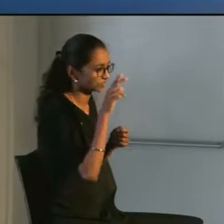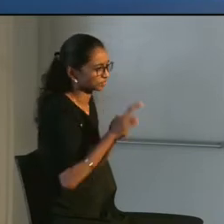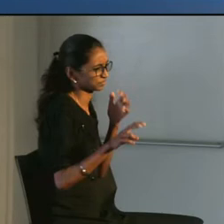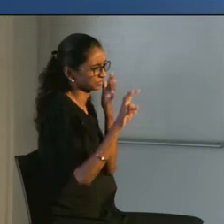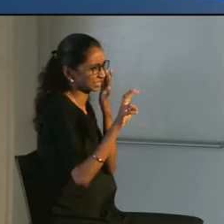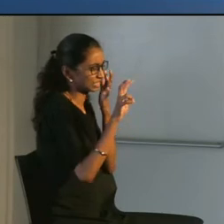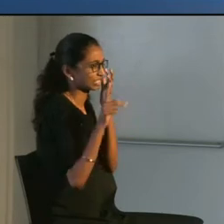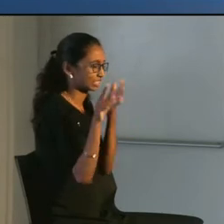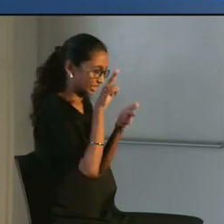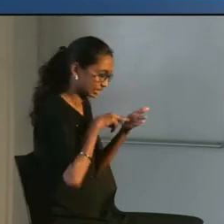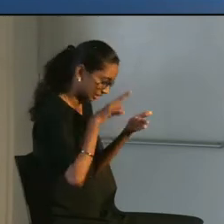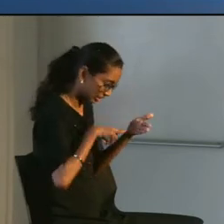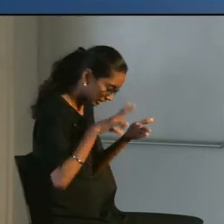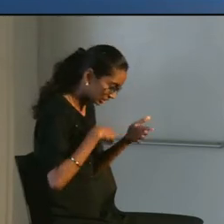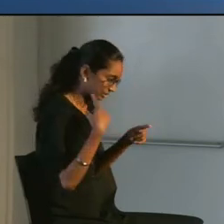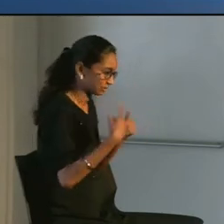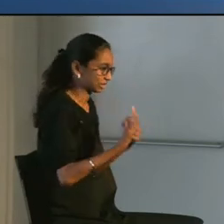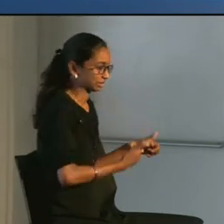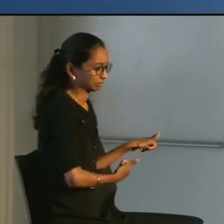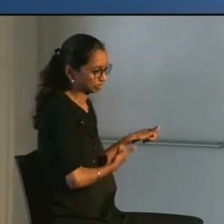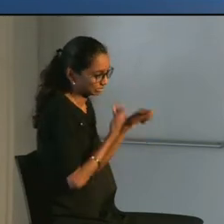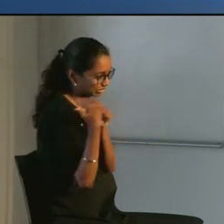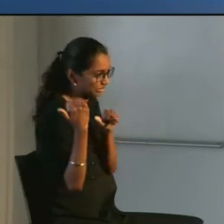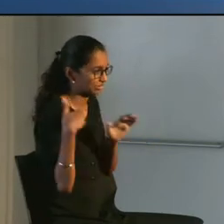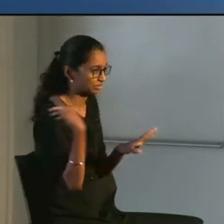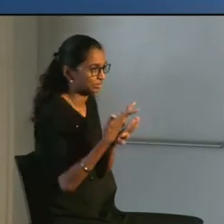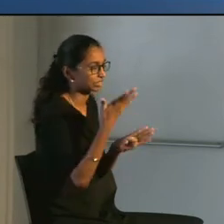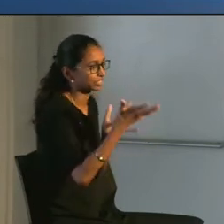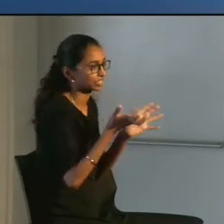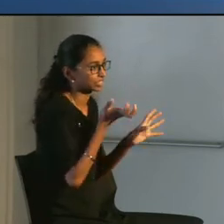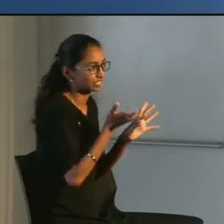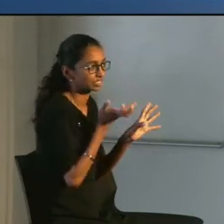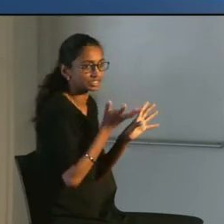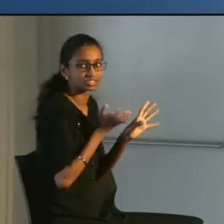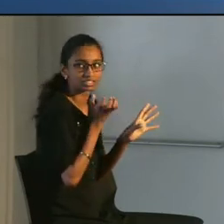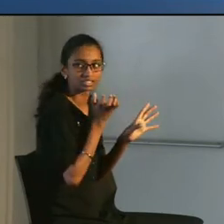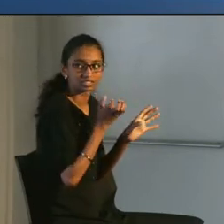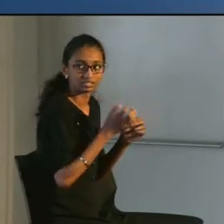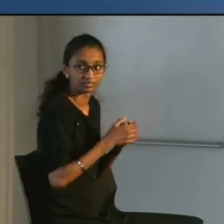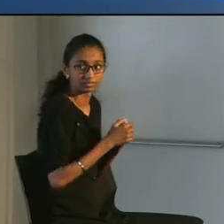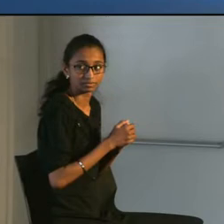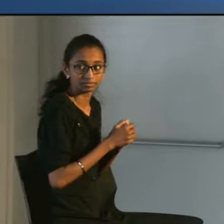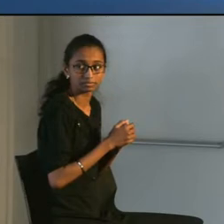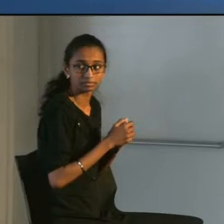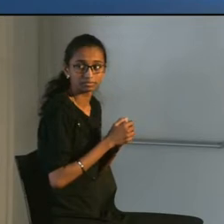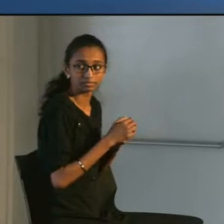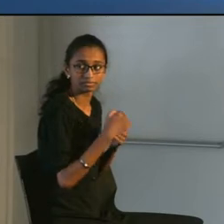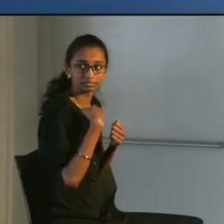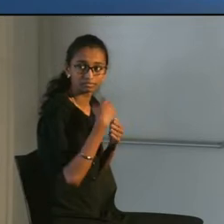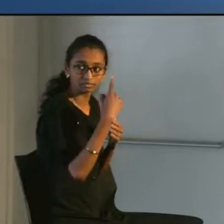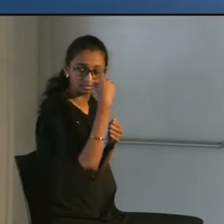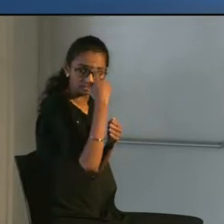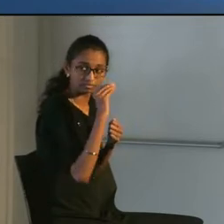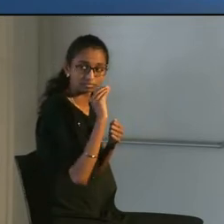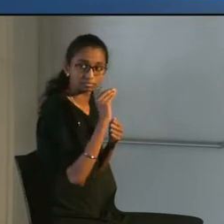it, leaving it, coming back over the years. So I think the best way for us to talk